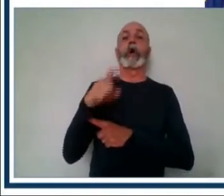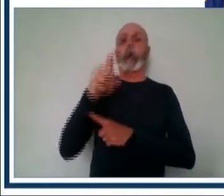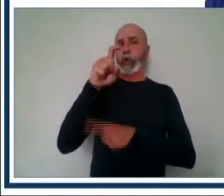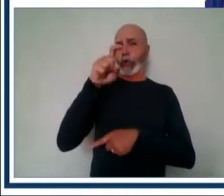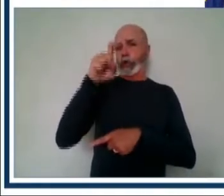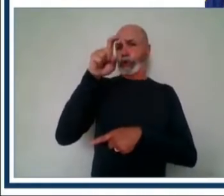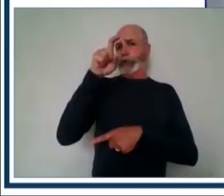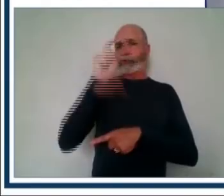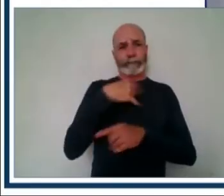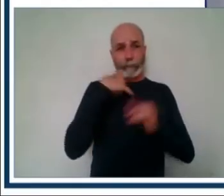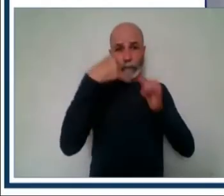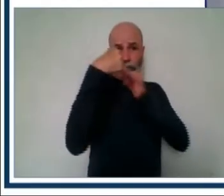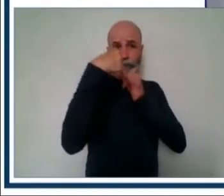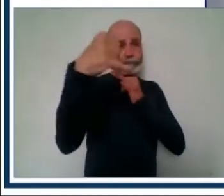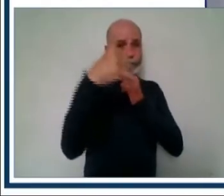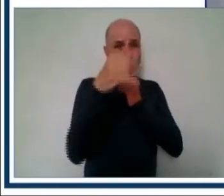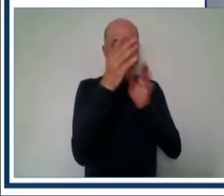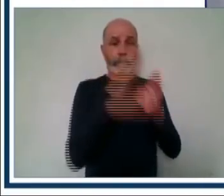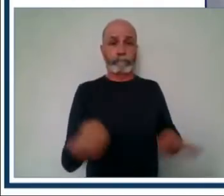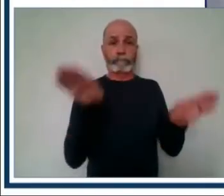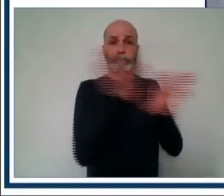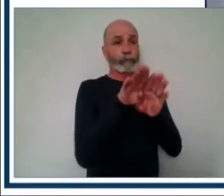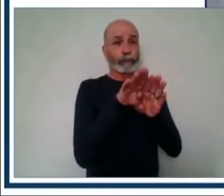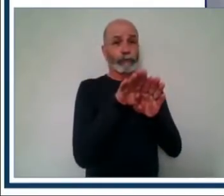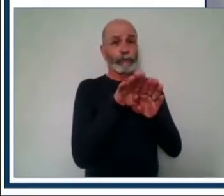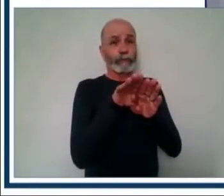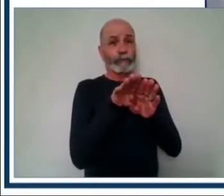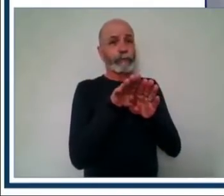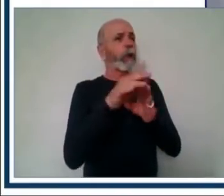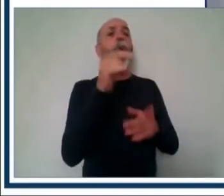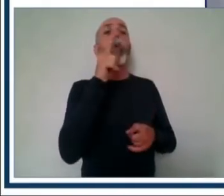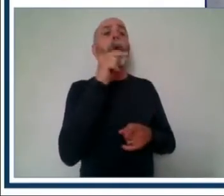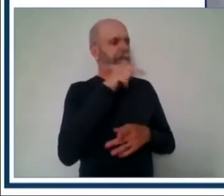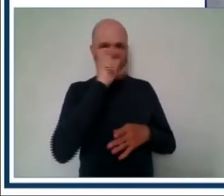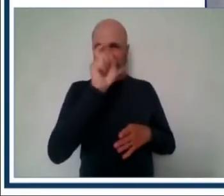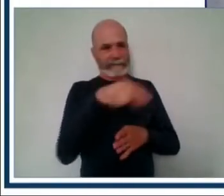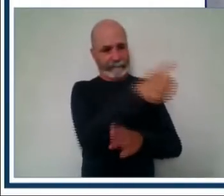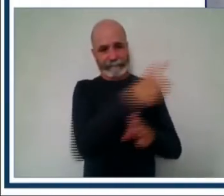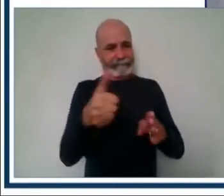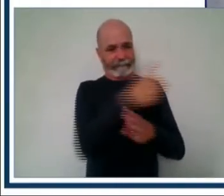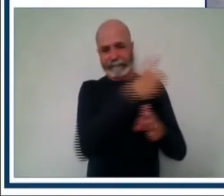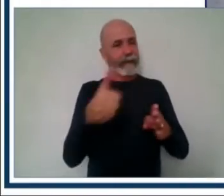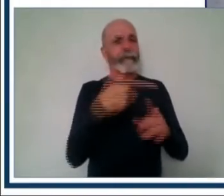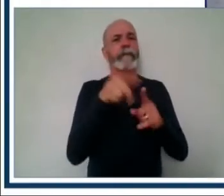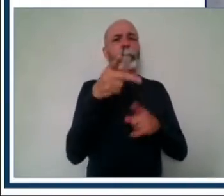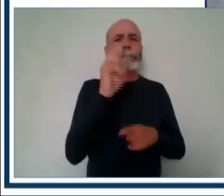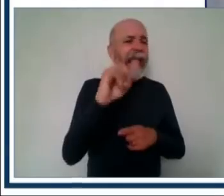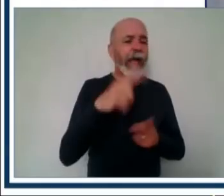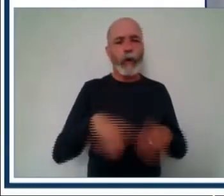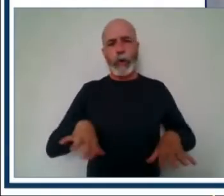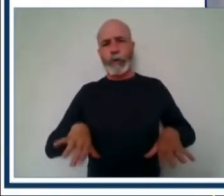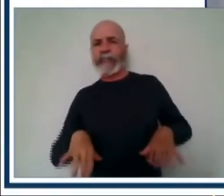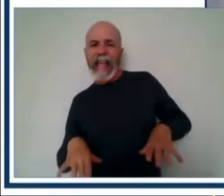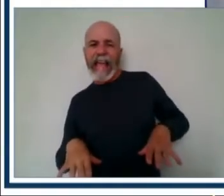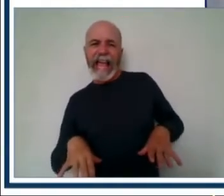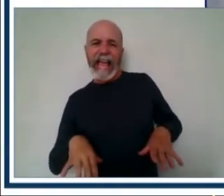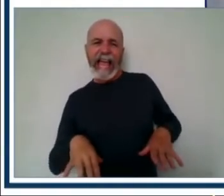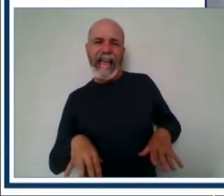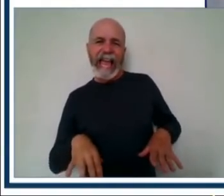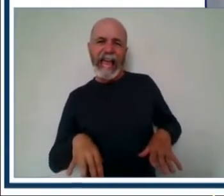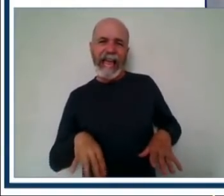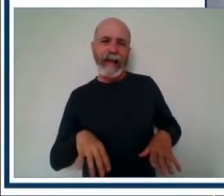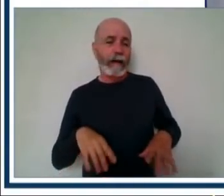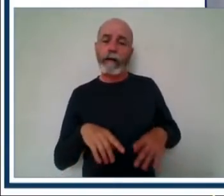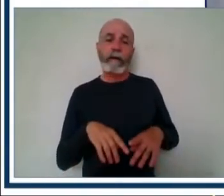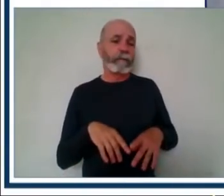practical level, if those people were traveling in from PEI in Newfoundland, they wouldn't be able to move beyond the first